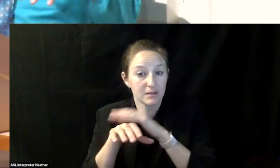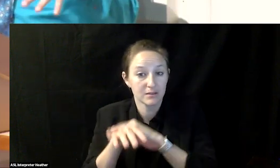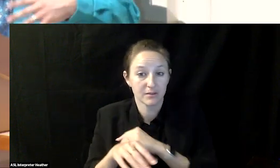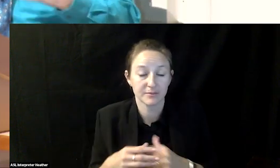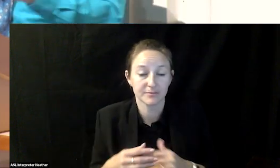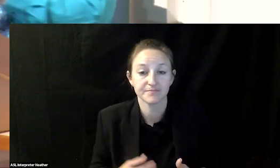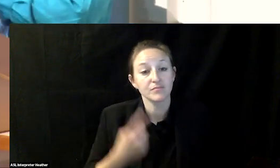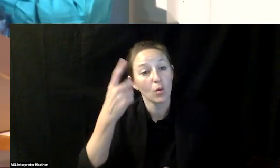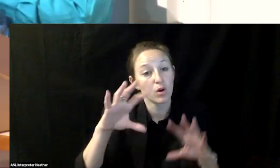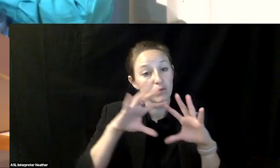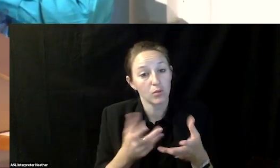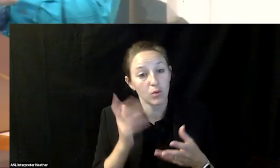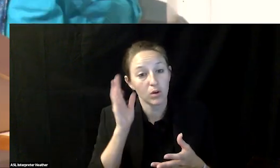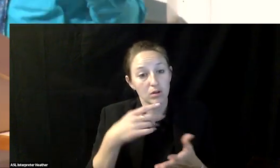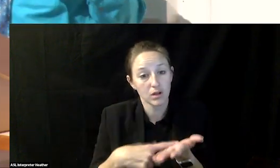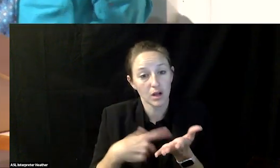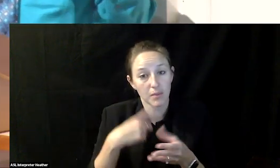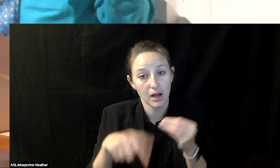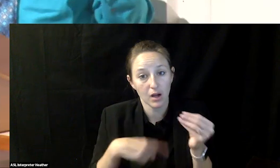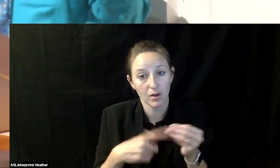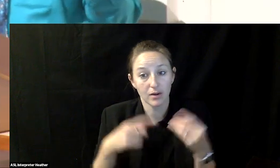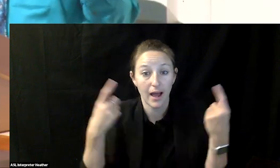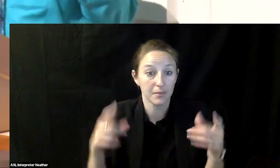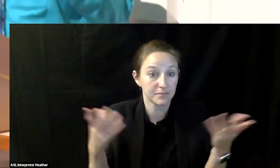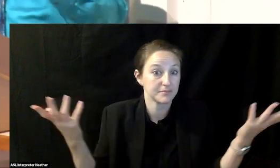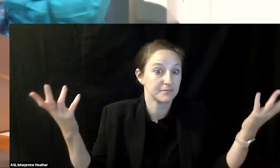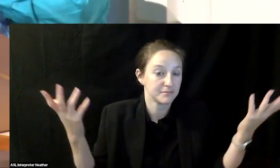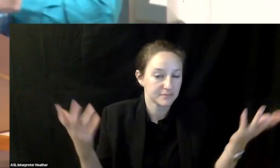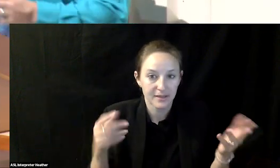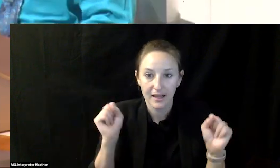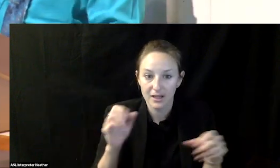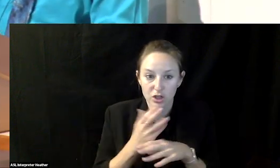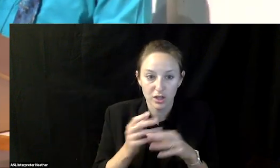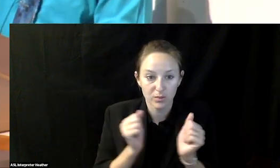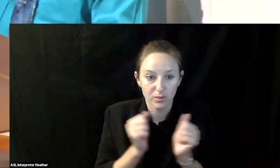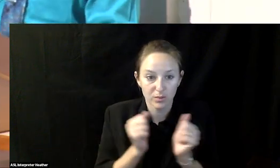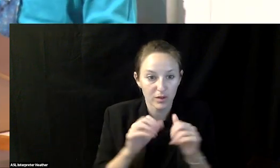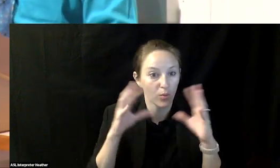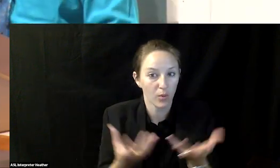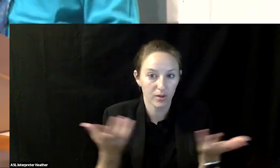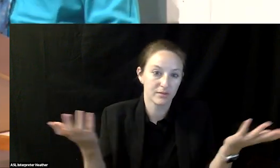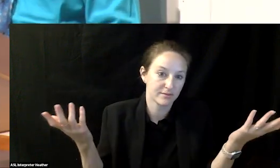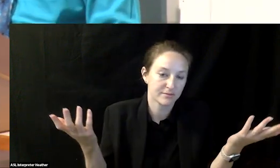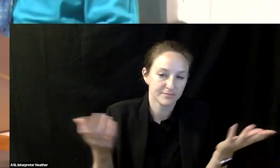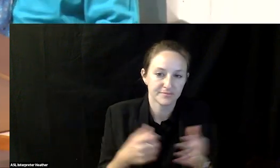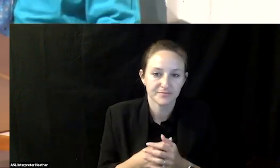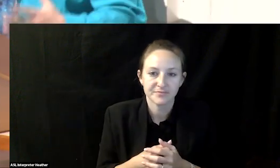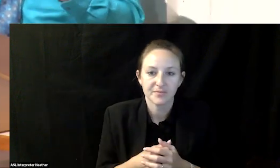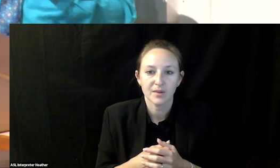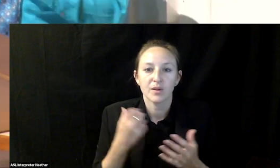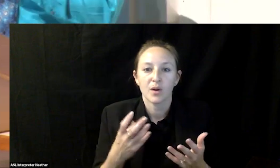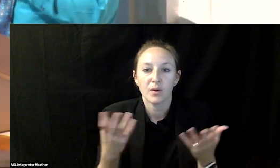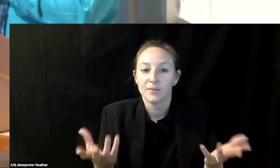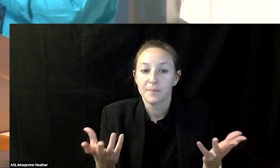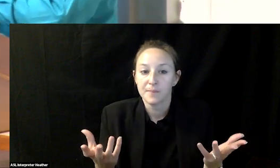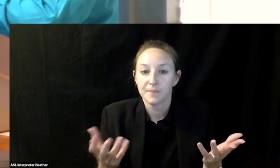One of the groups we're gonna talk about happens to be able to share it with the world, given what they do. So